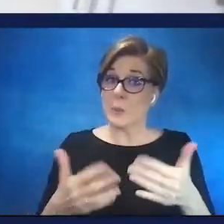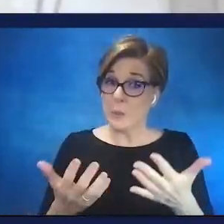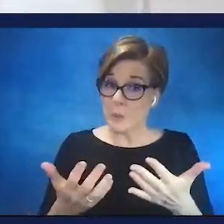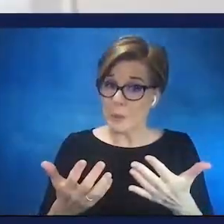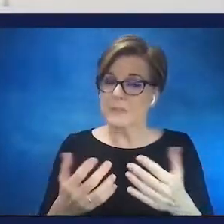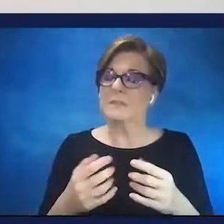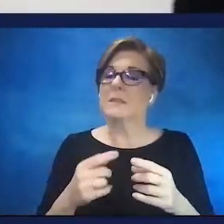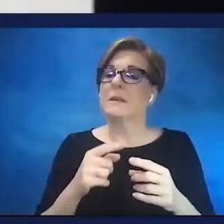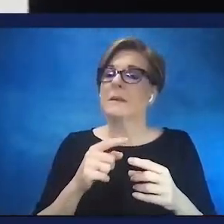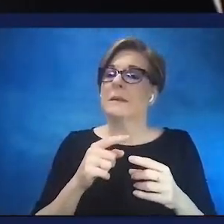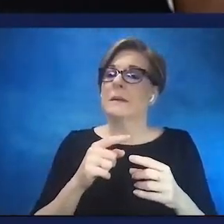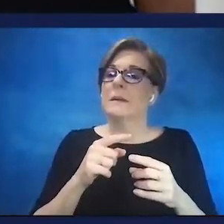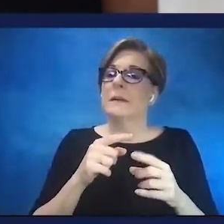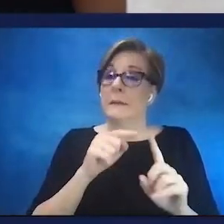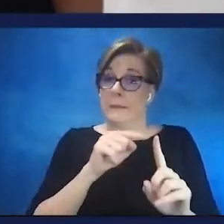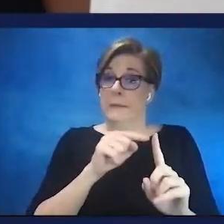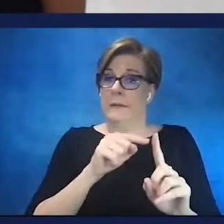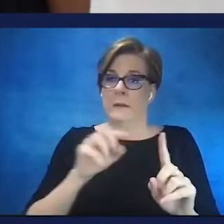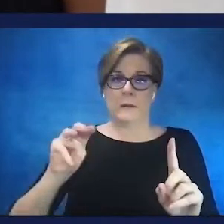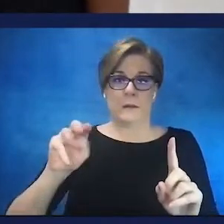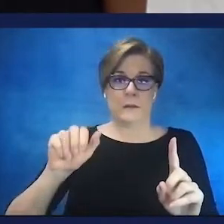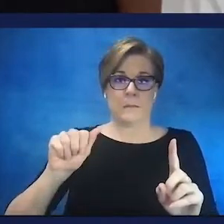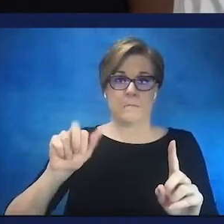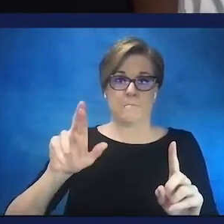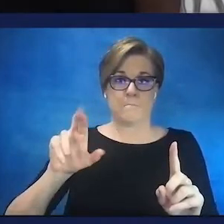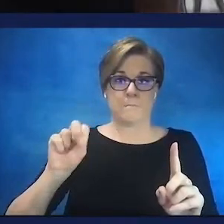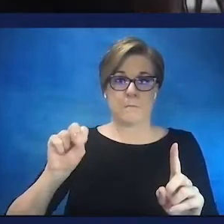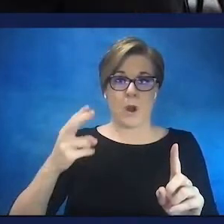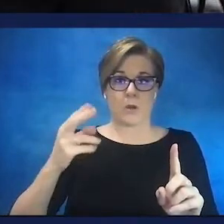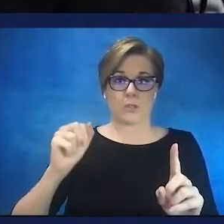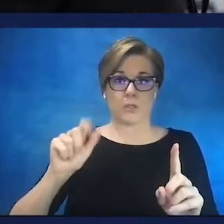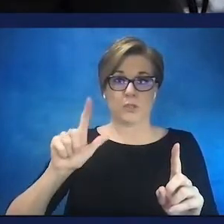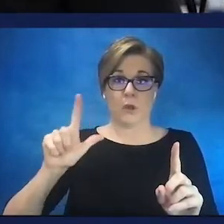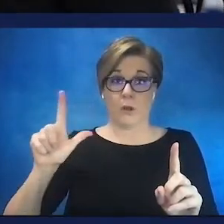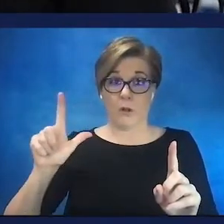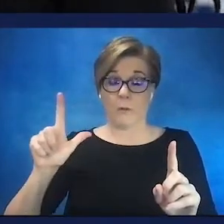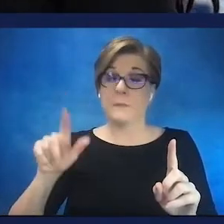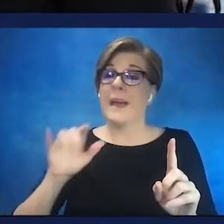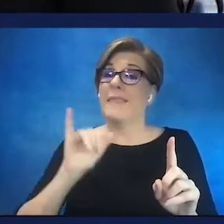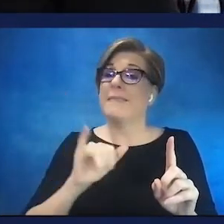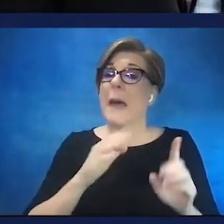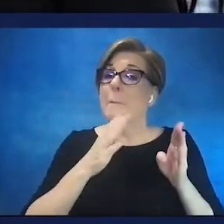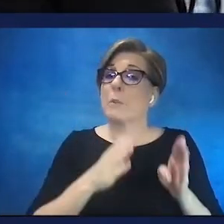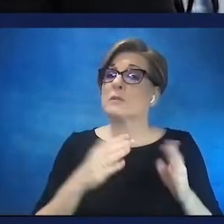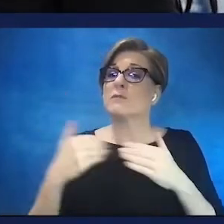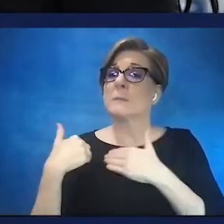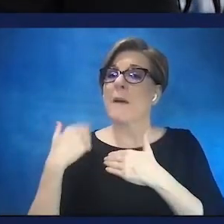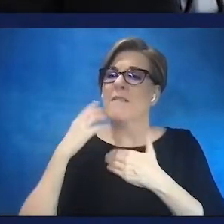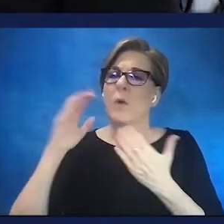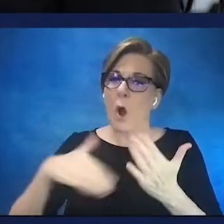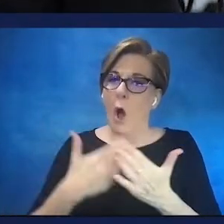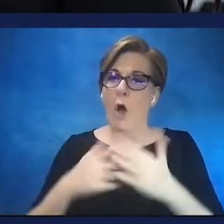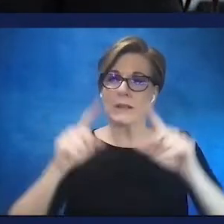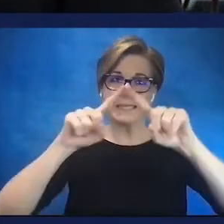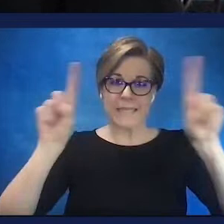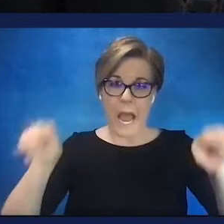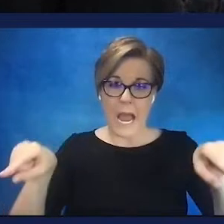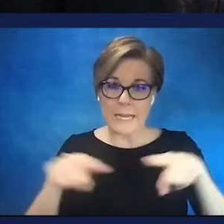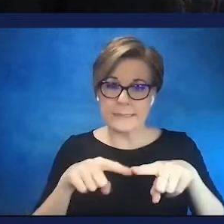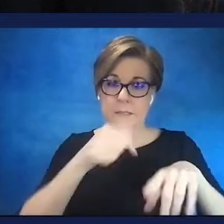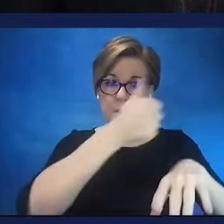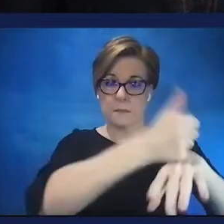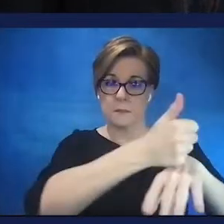introduce to you who works in the vote center is the marshal. The marshal is in charge of all signage in the vote